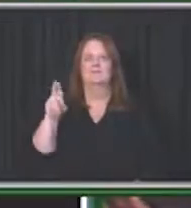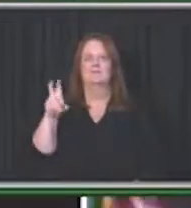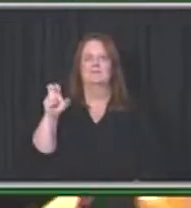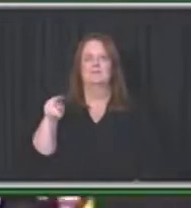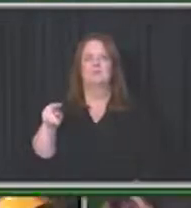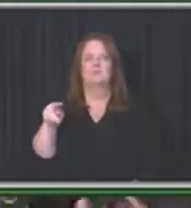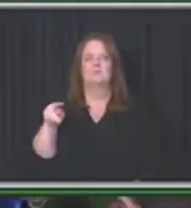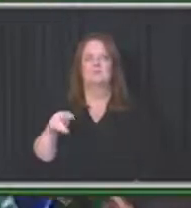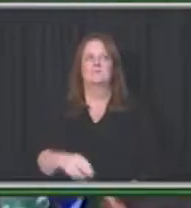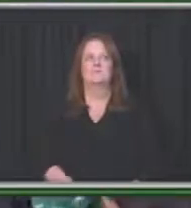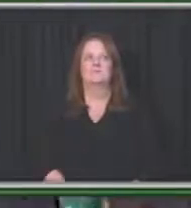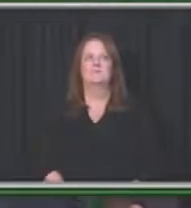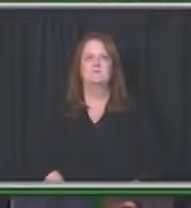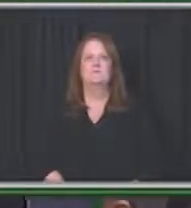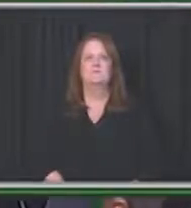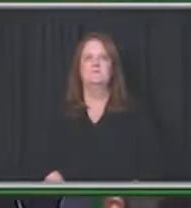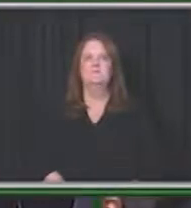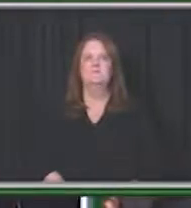Swan.